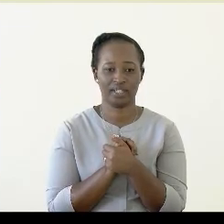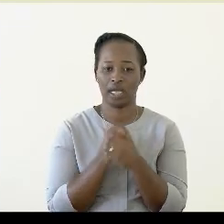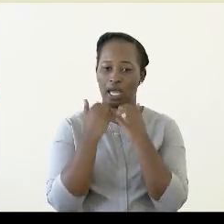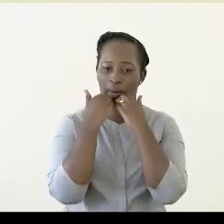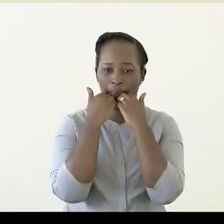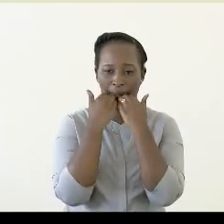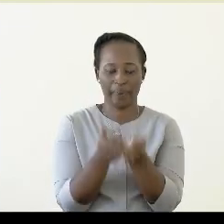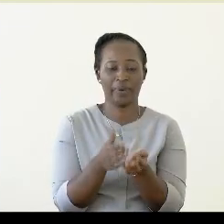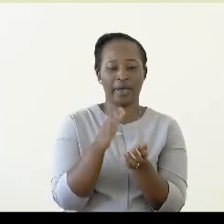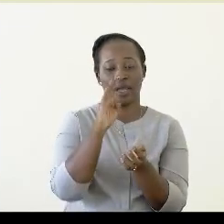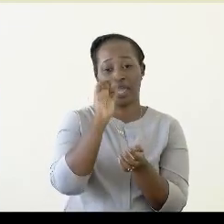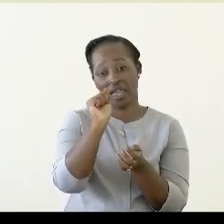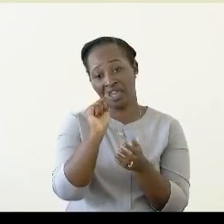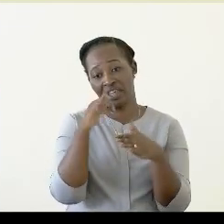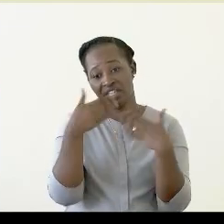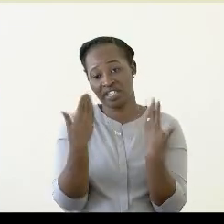Neither A nor B.